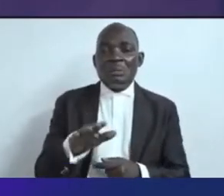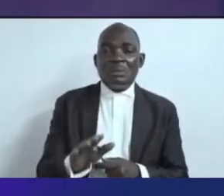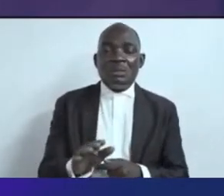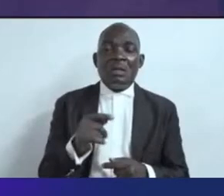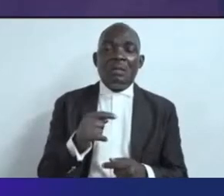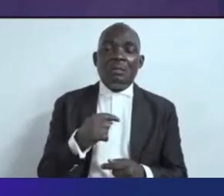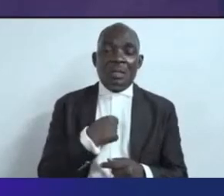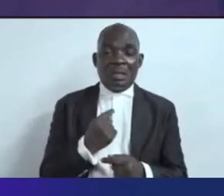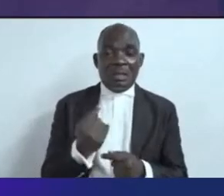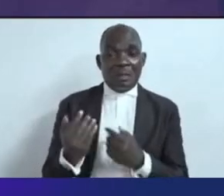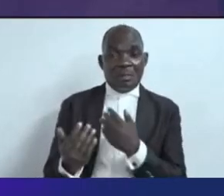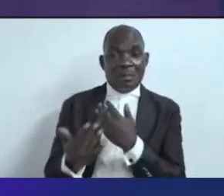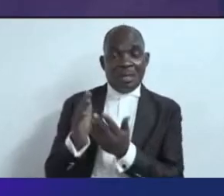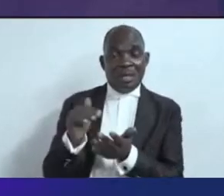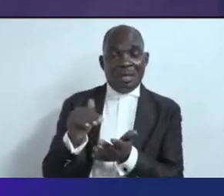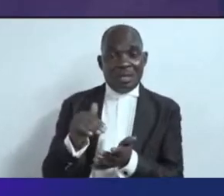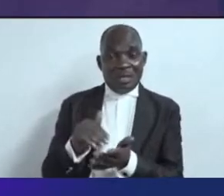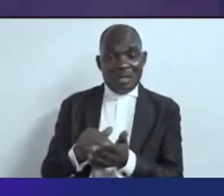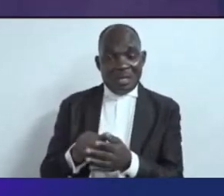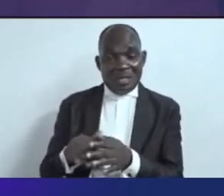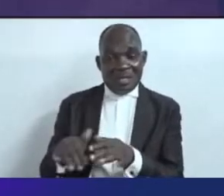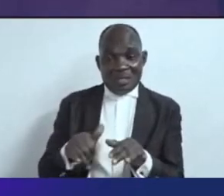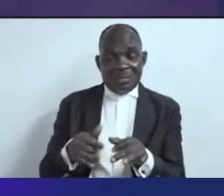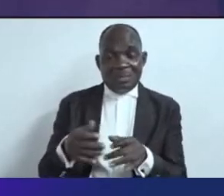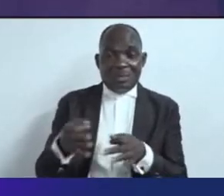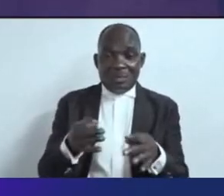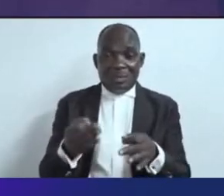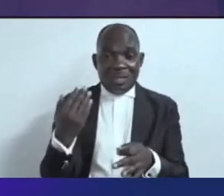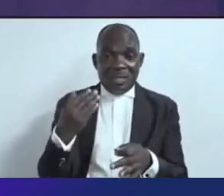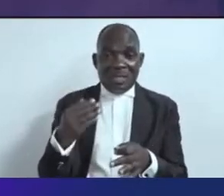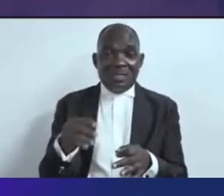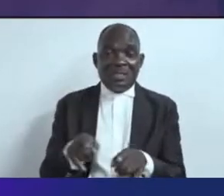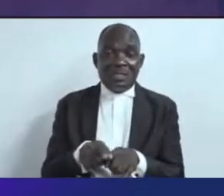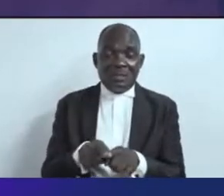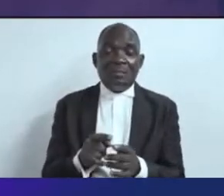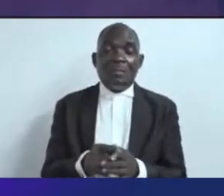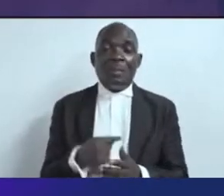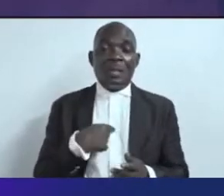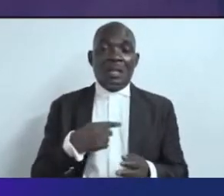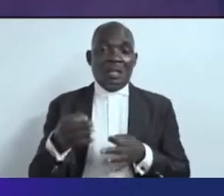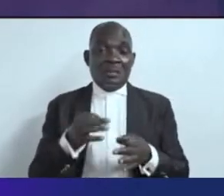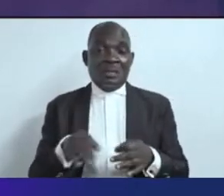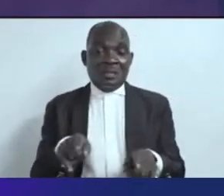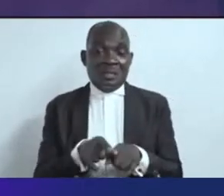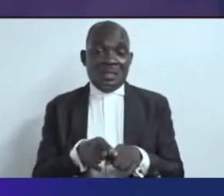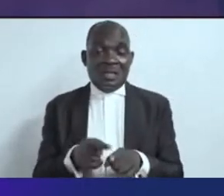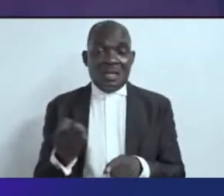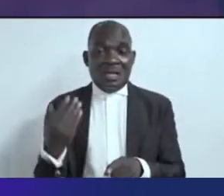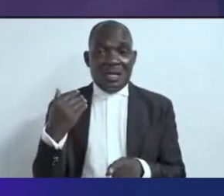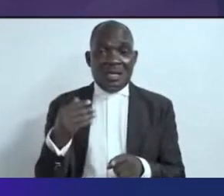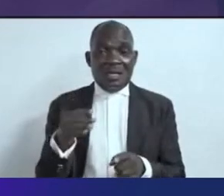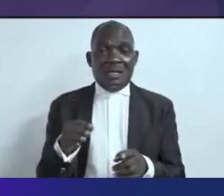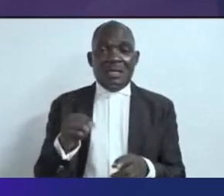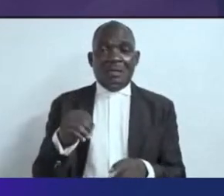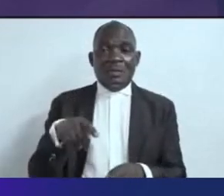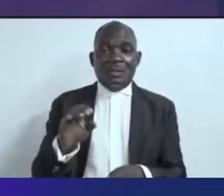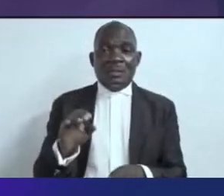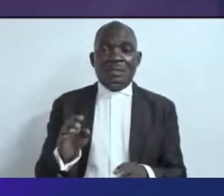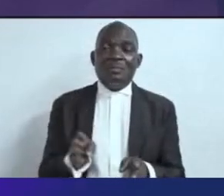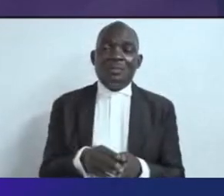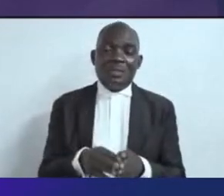go back to the same explanation that I gave in the last MPC